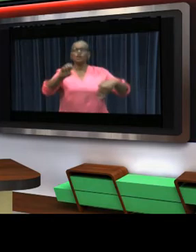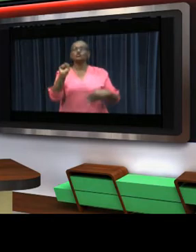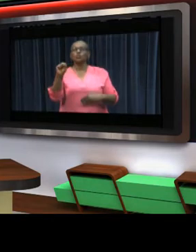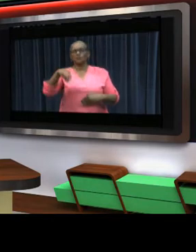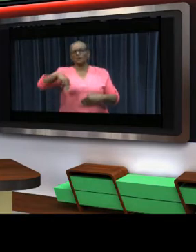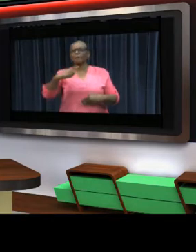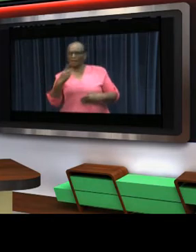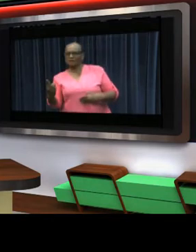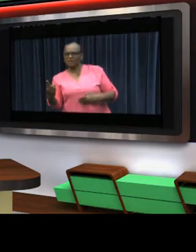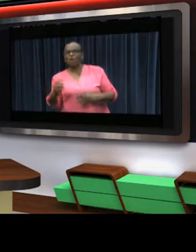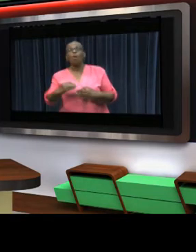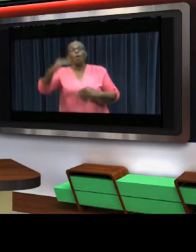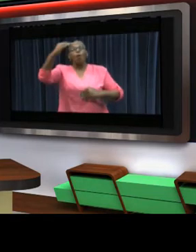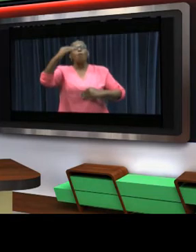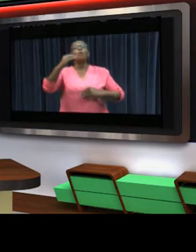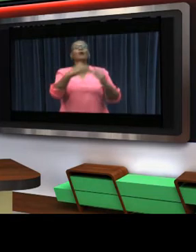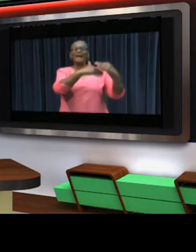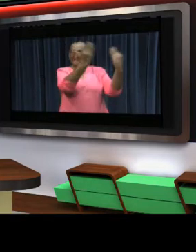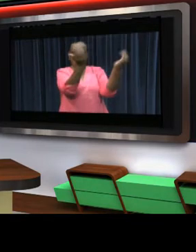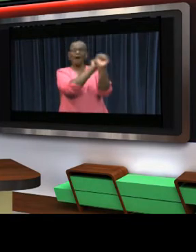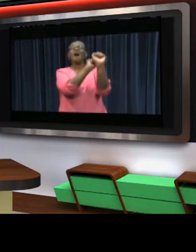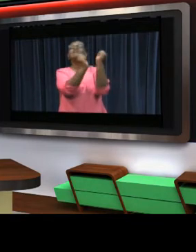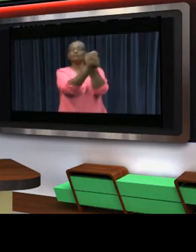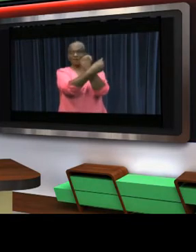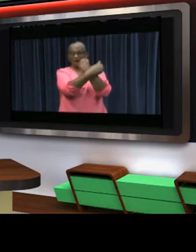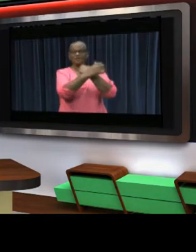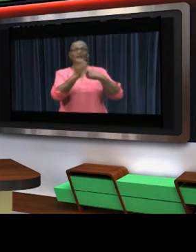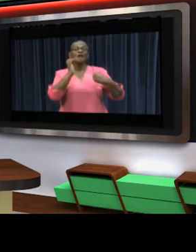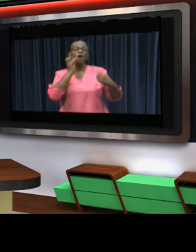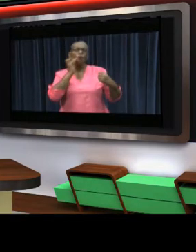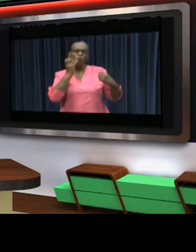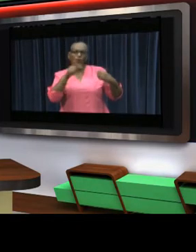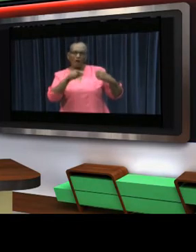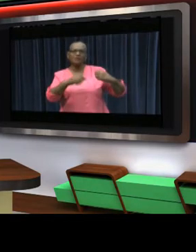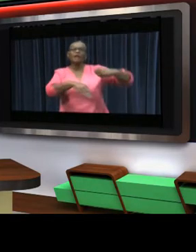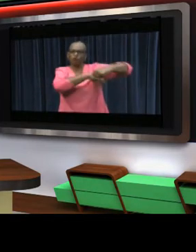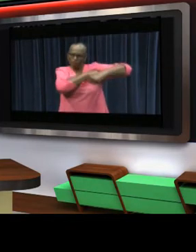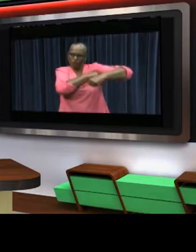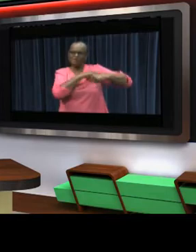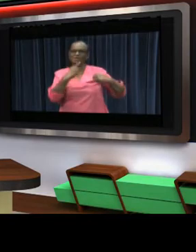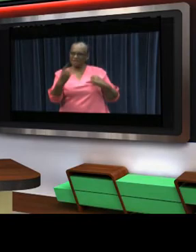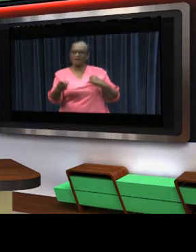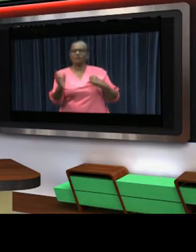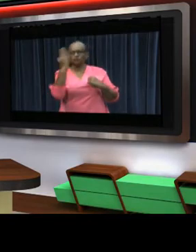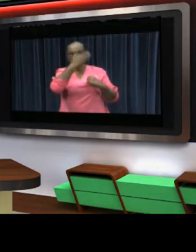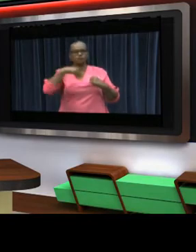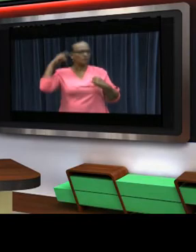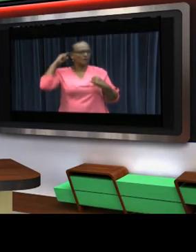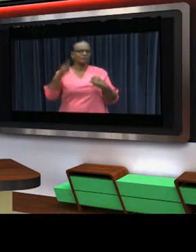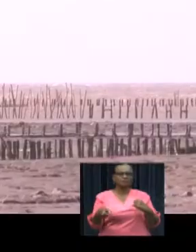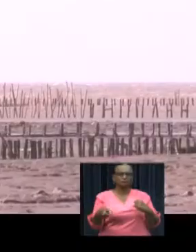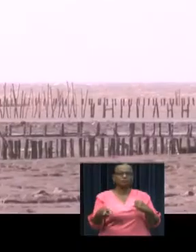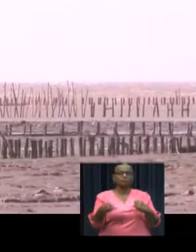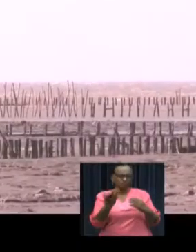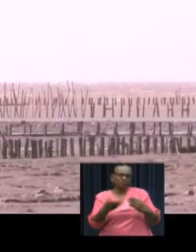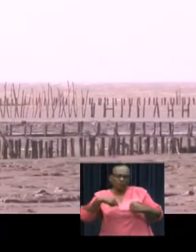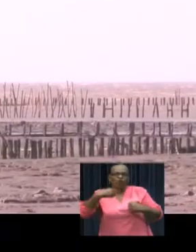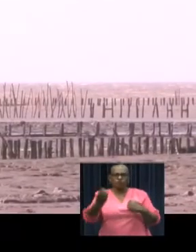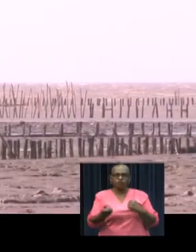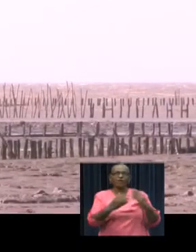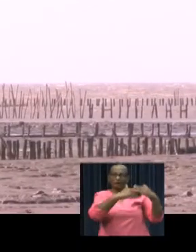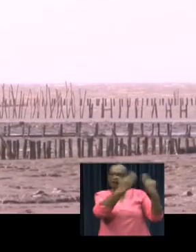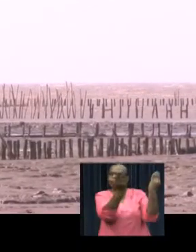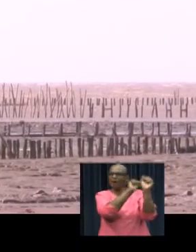Naipaul, professor of climate change and water at the Anton de Kom University of Suriname. Due to the effects of